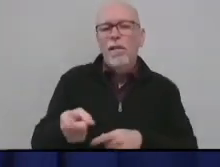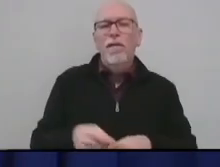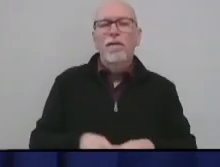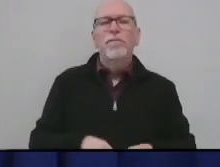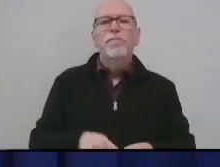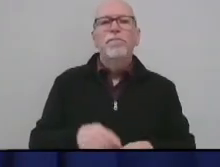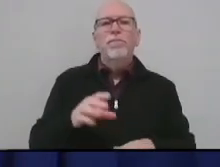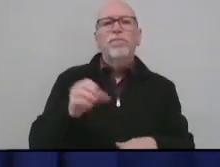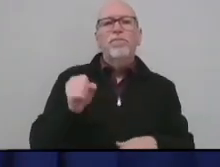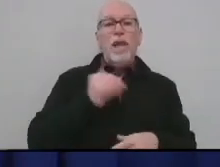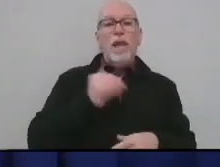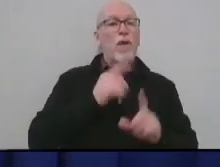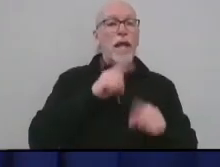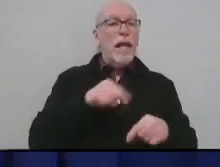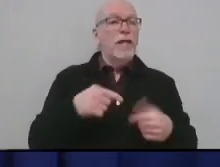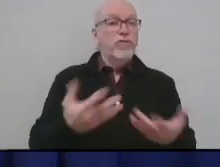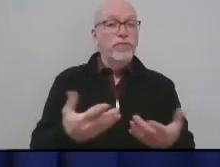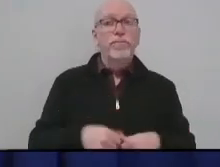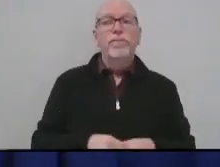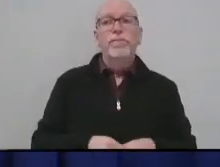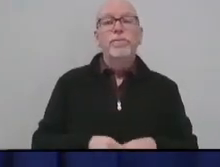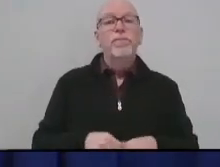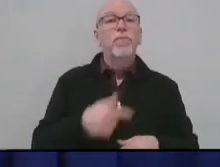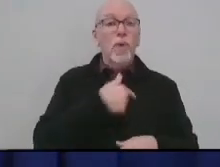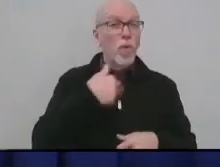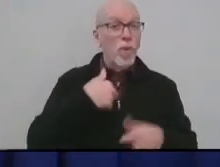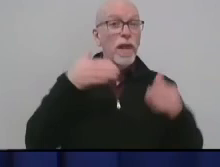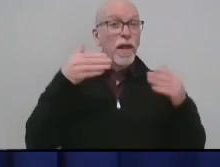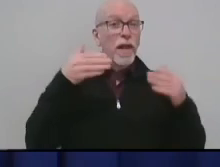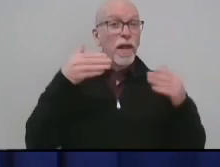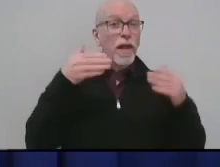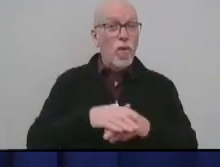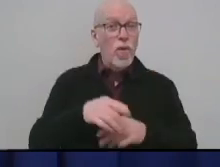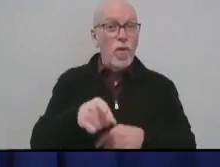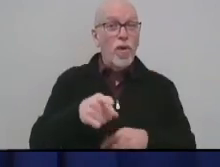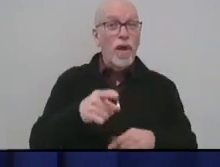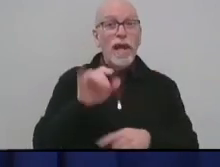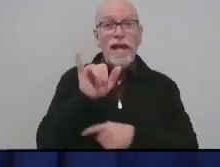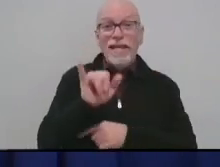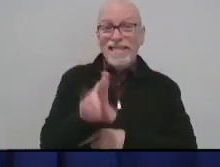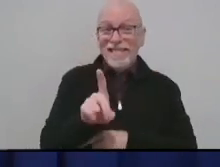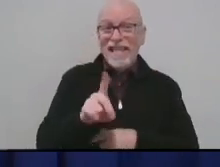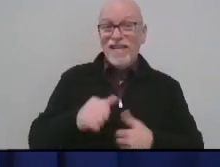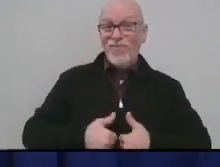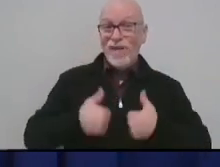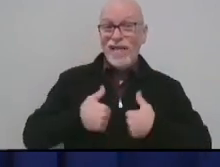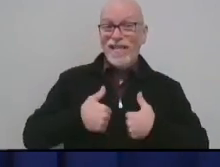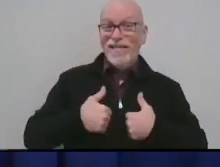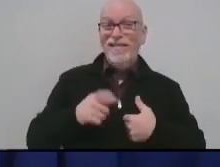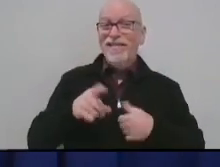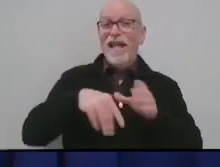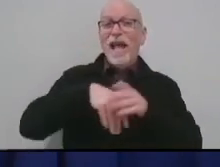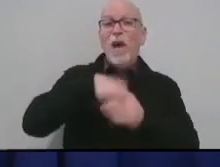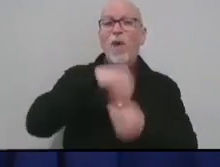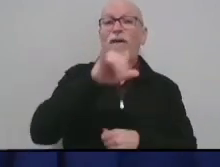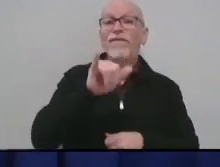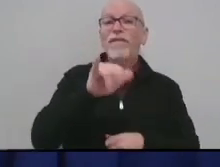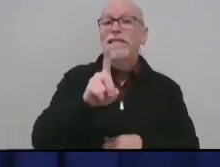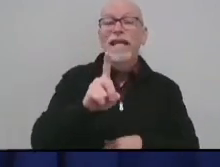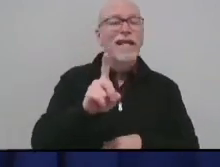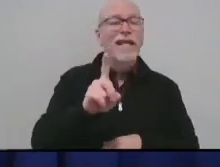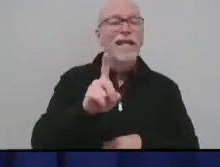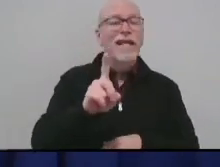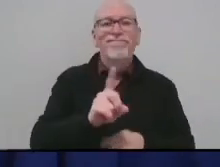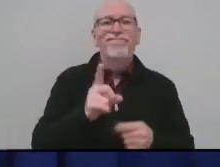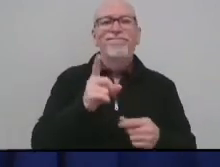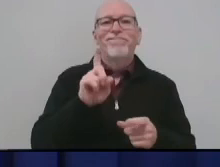Our answer is, although we are really focused on you being an Indiana resident now, or you're living here in Indiana with your family